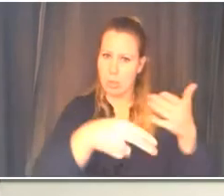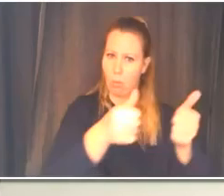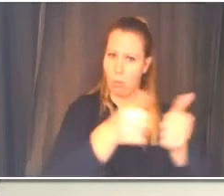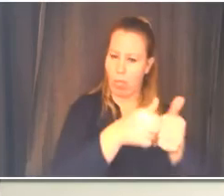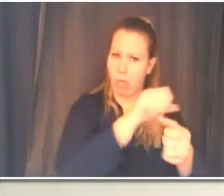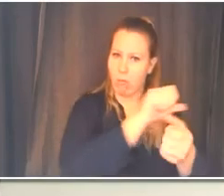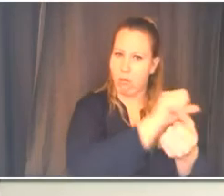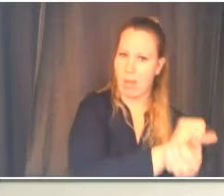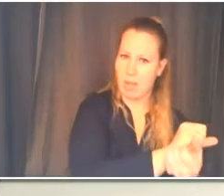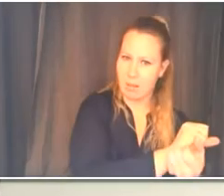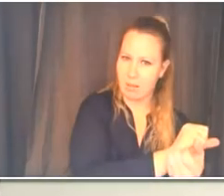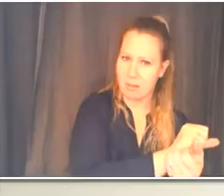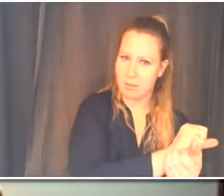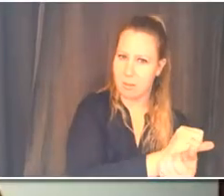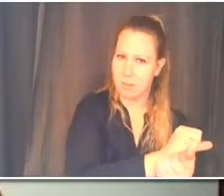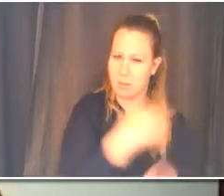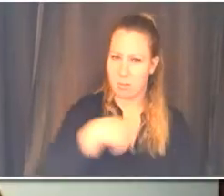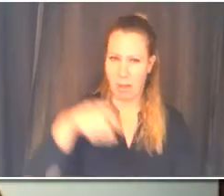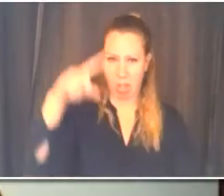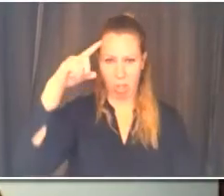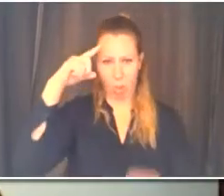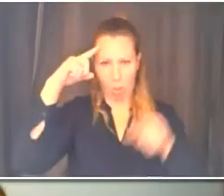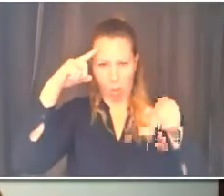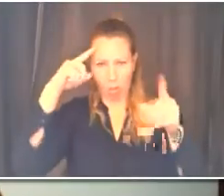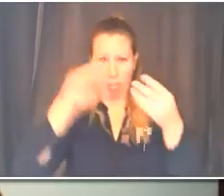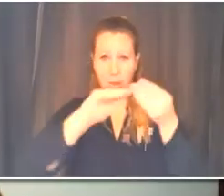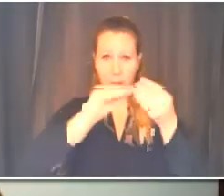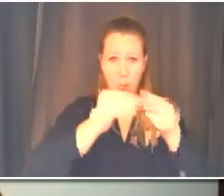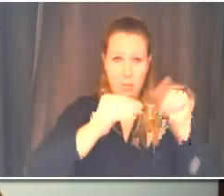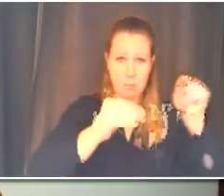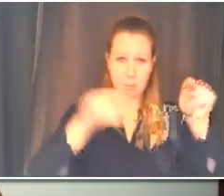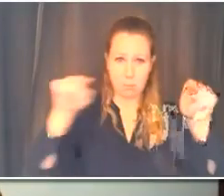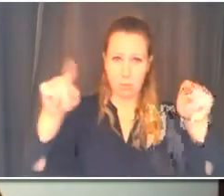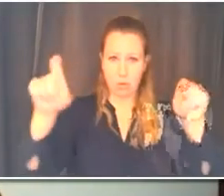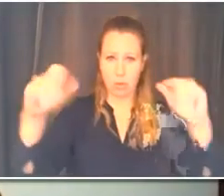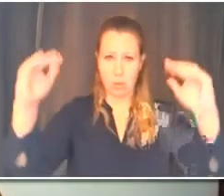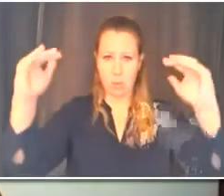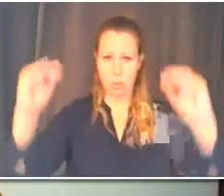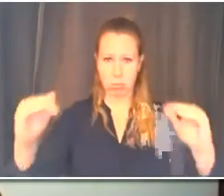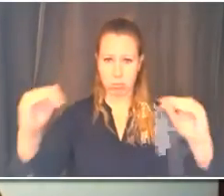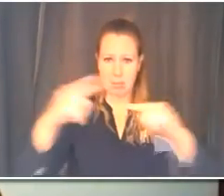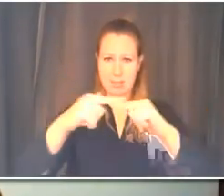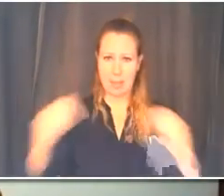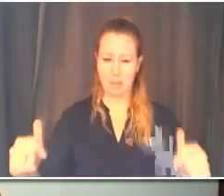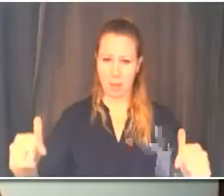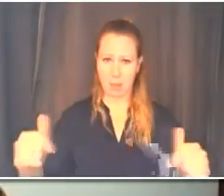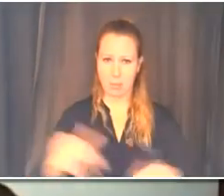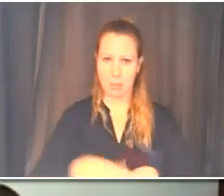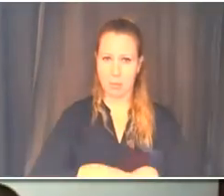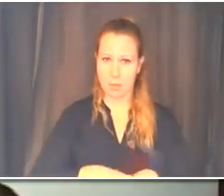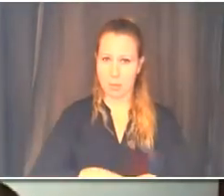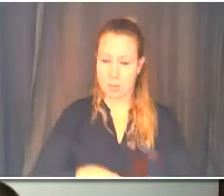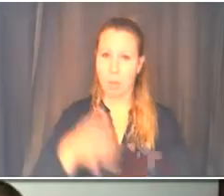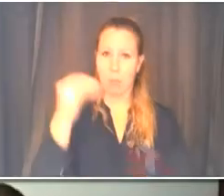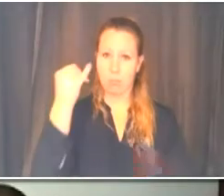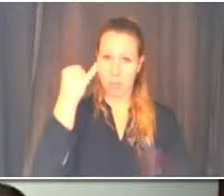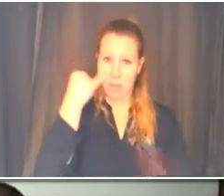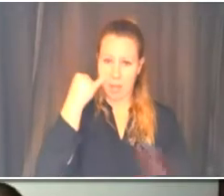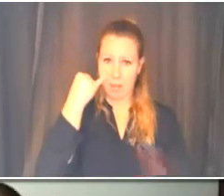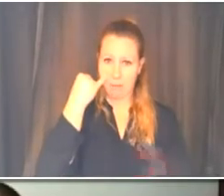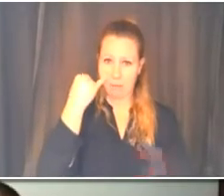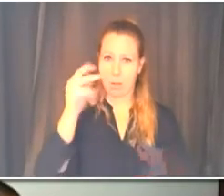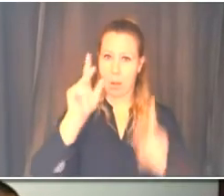add up um well you know normally when we take the domestic incident report uh for the